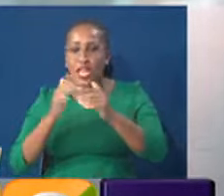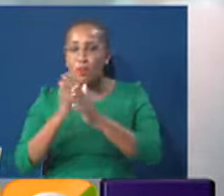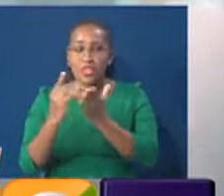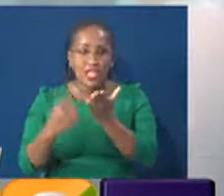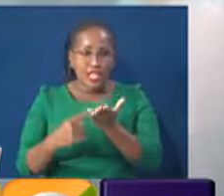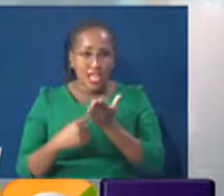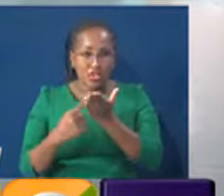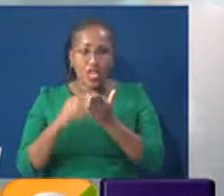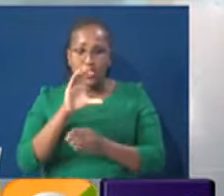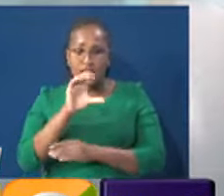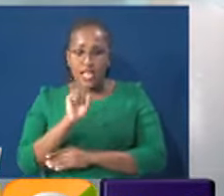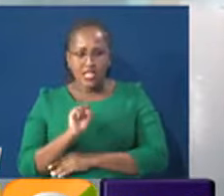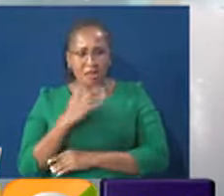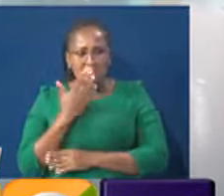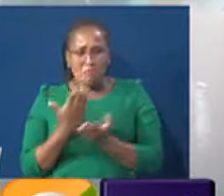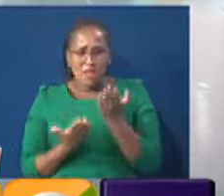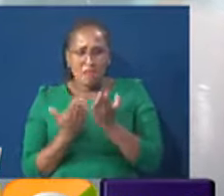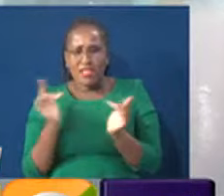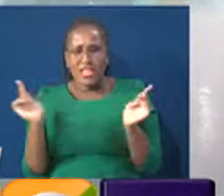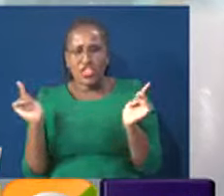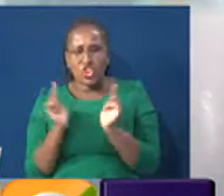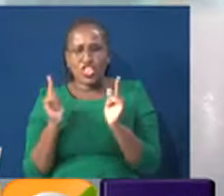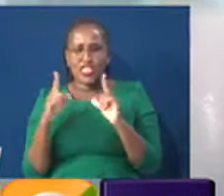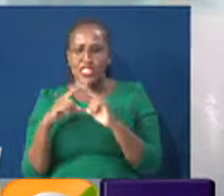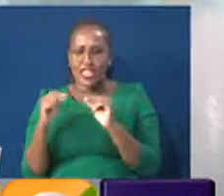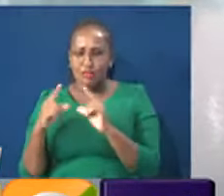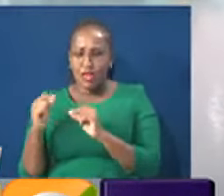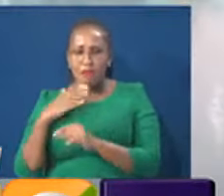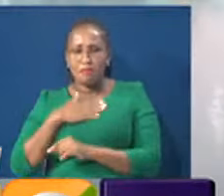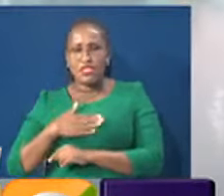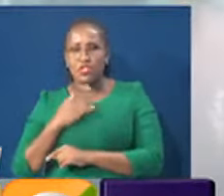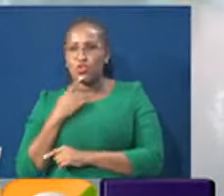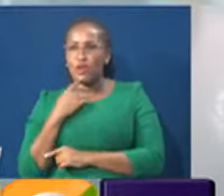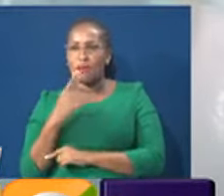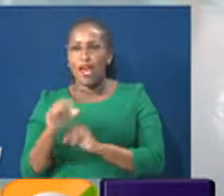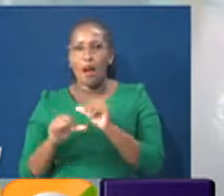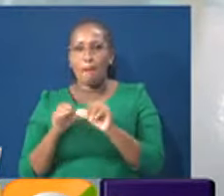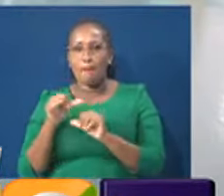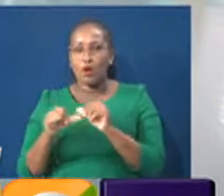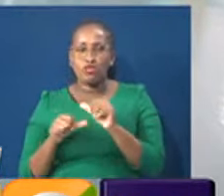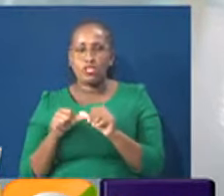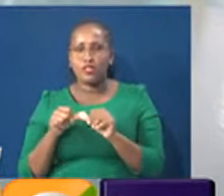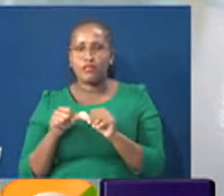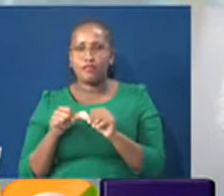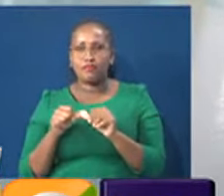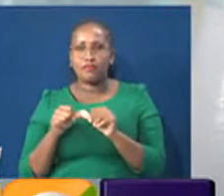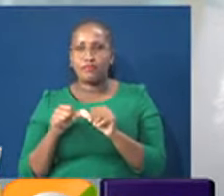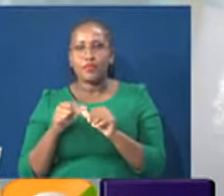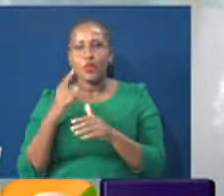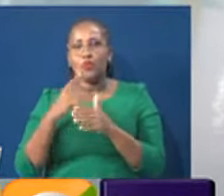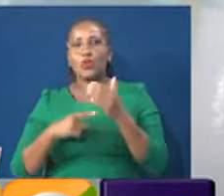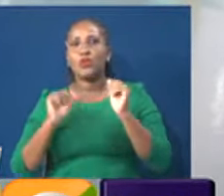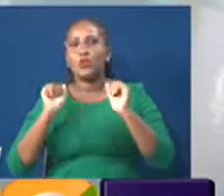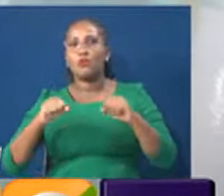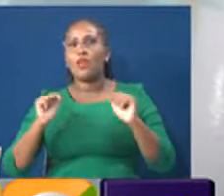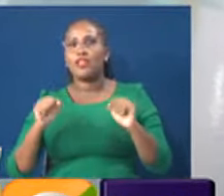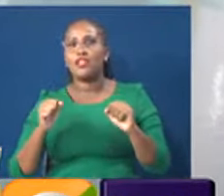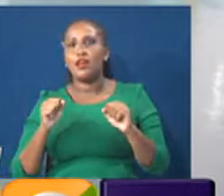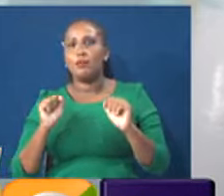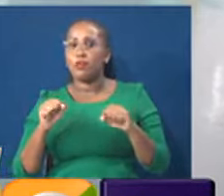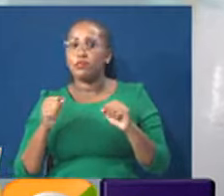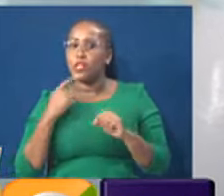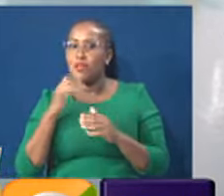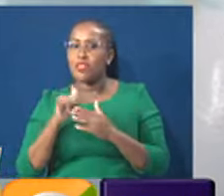CS Zachary, maybe in a short statement, you can tell us about your 10 months in office and what you've been able to, that you'd say the